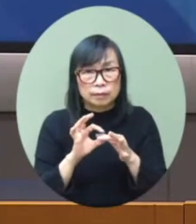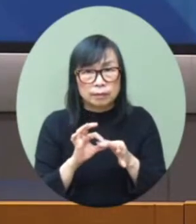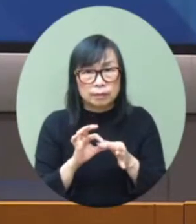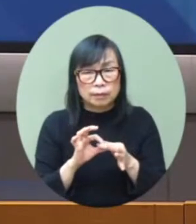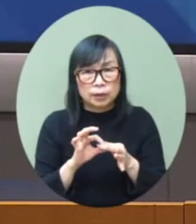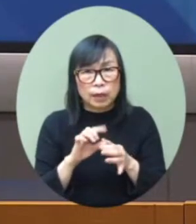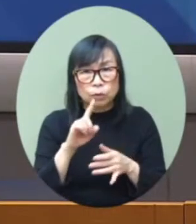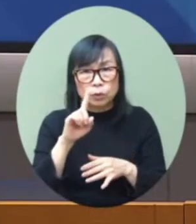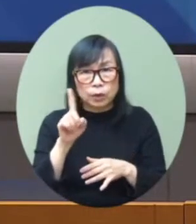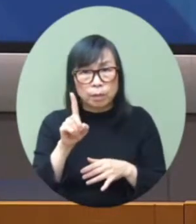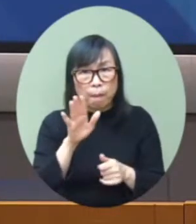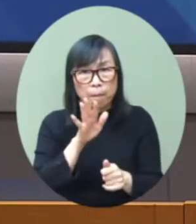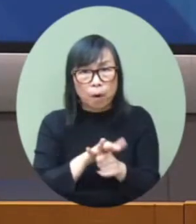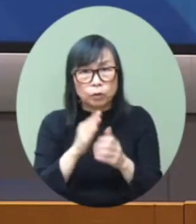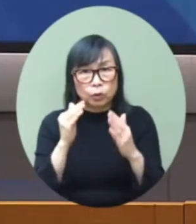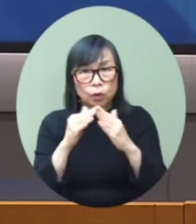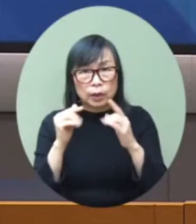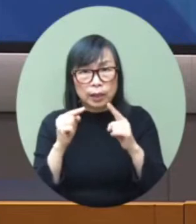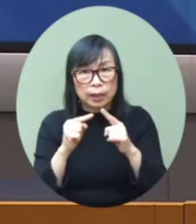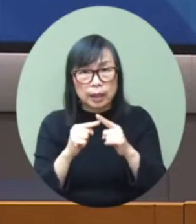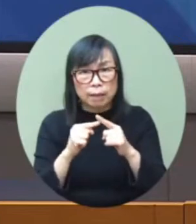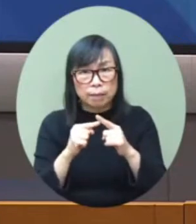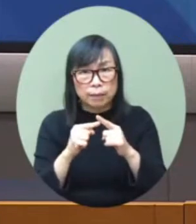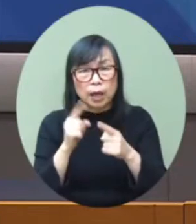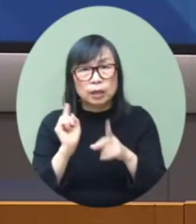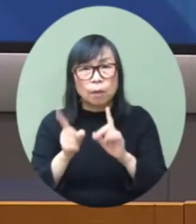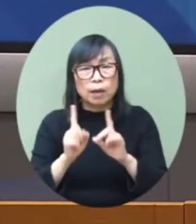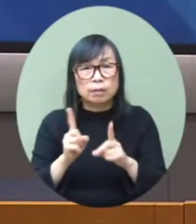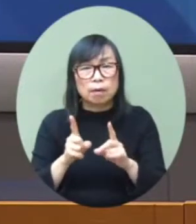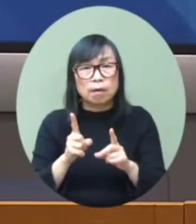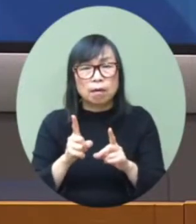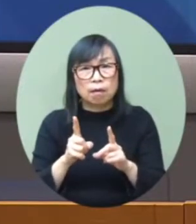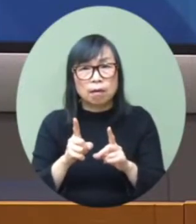I would like to also talk about how we can